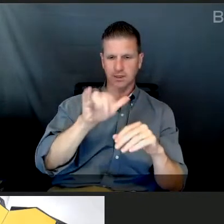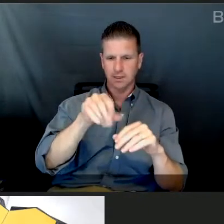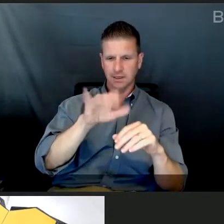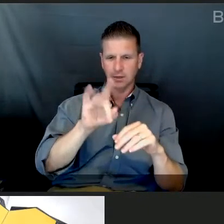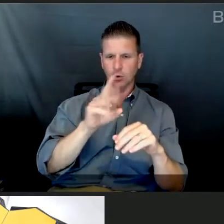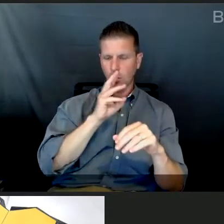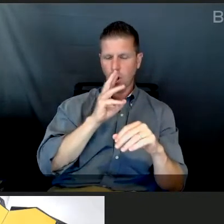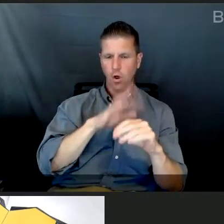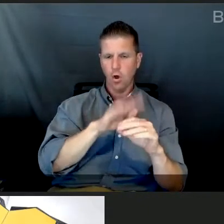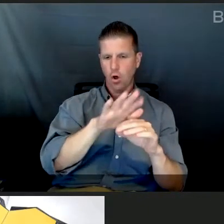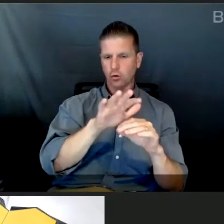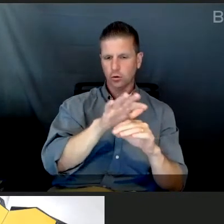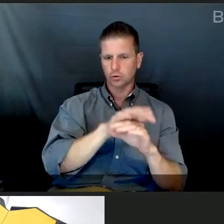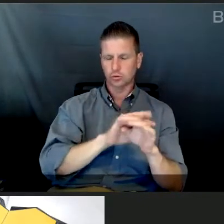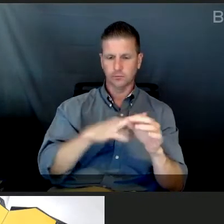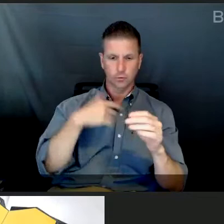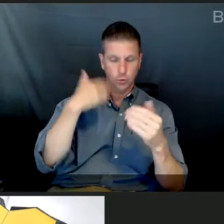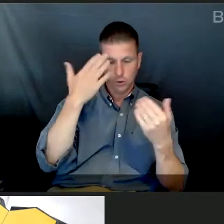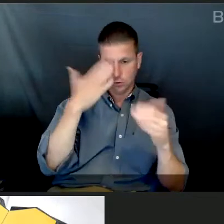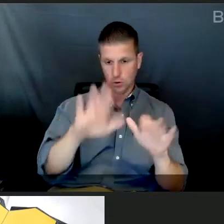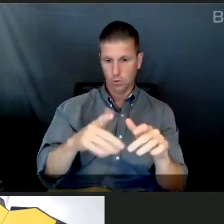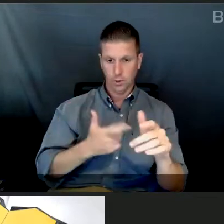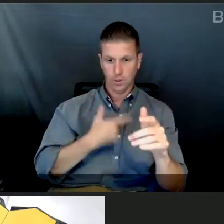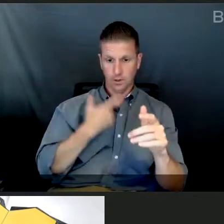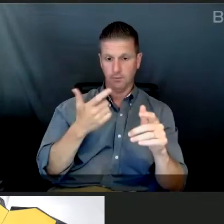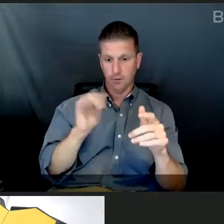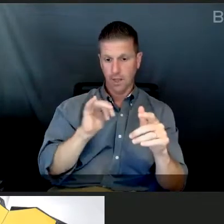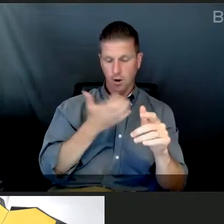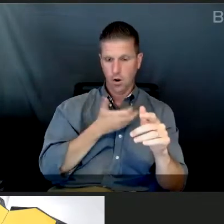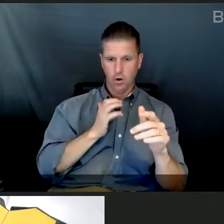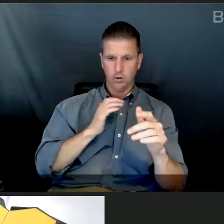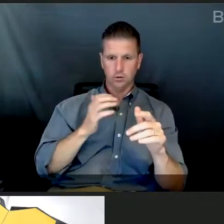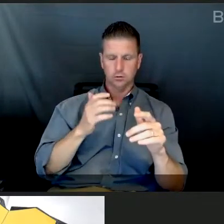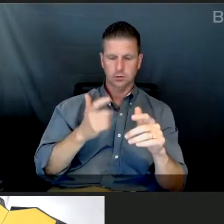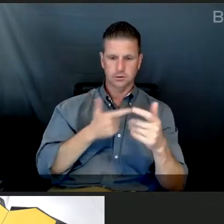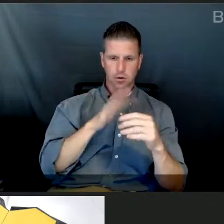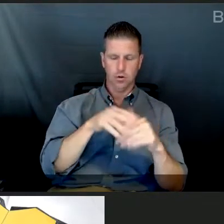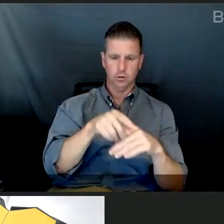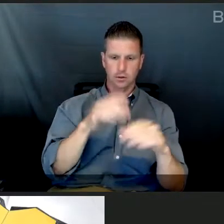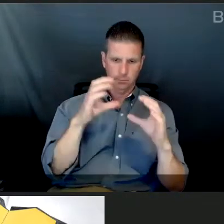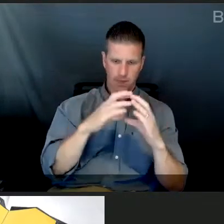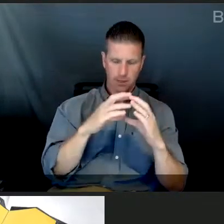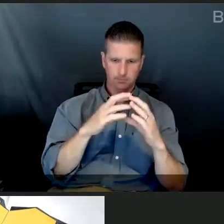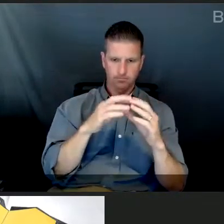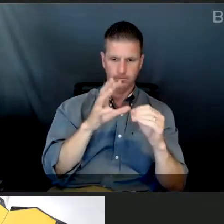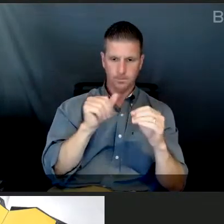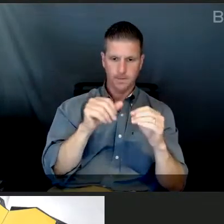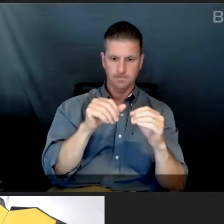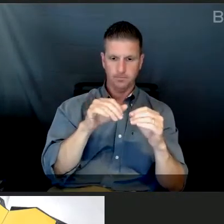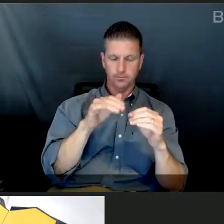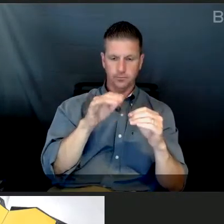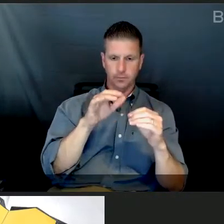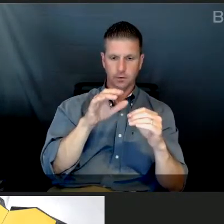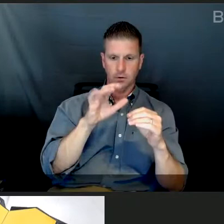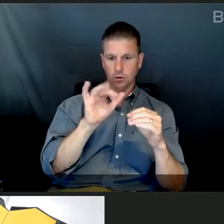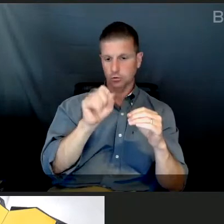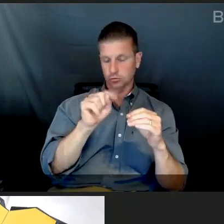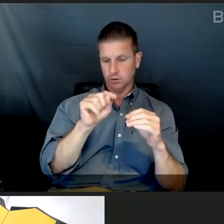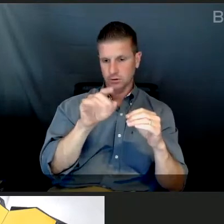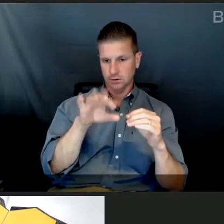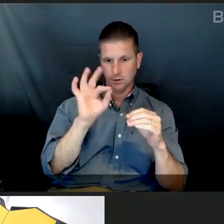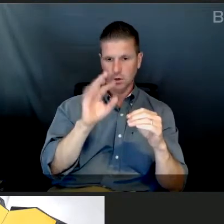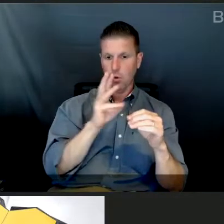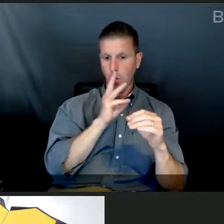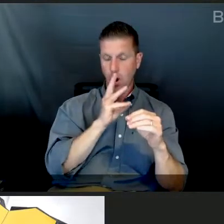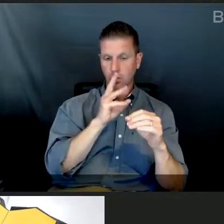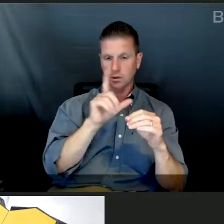And so we don't know whether or not life like ours exists on those planets. And indeed, just detecting